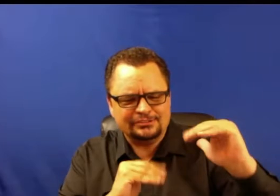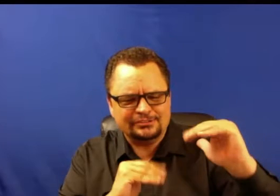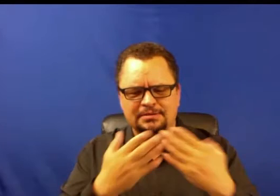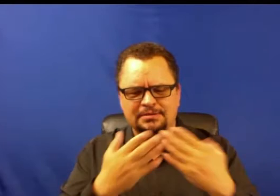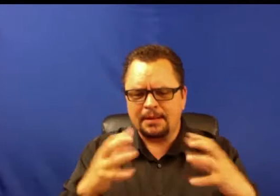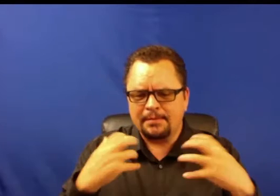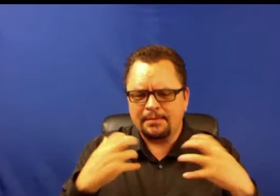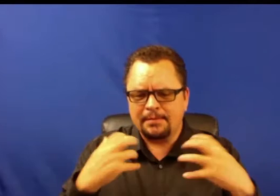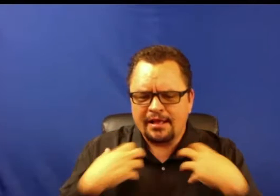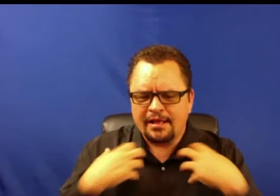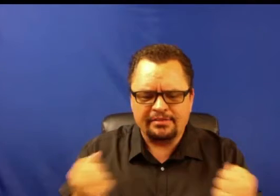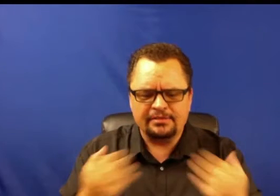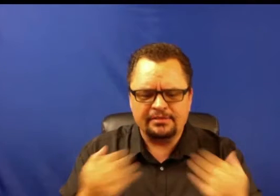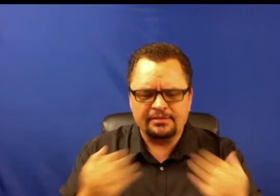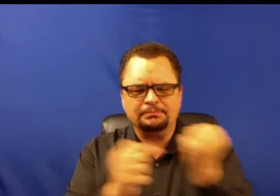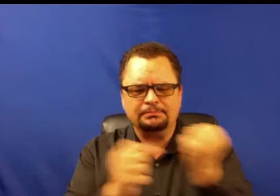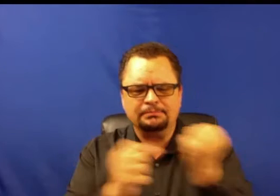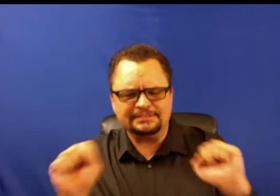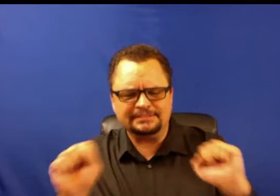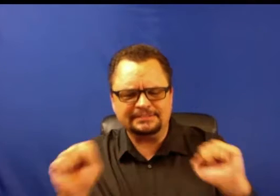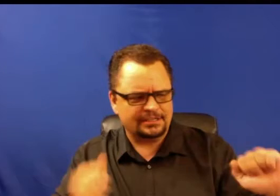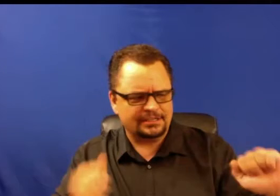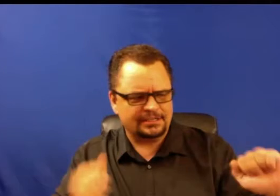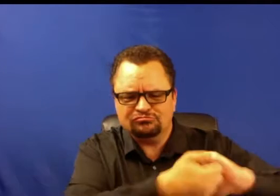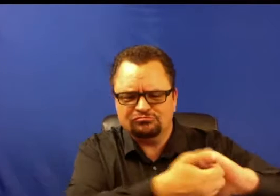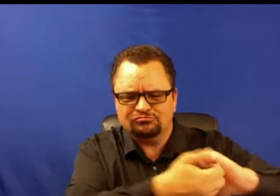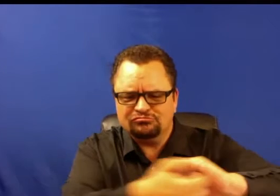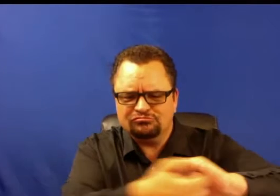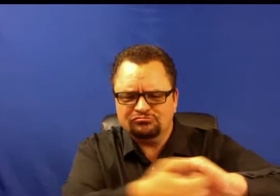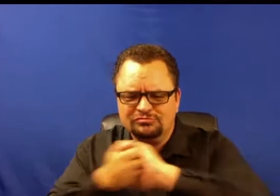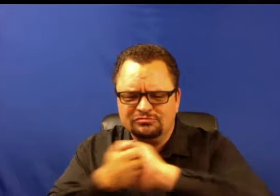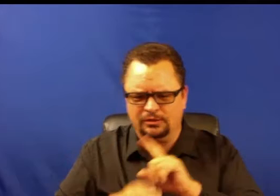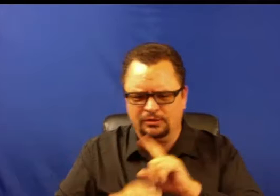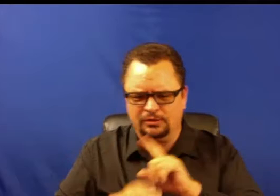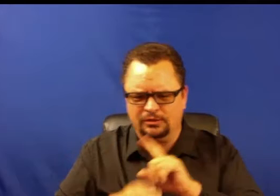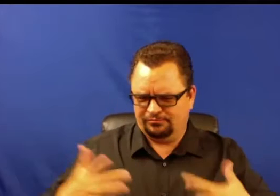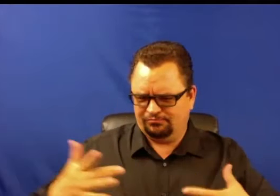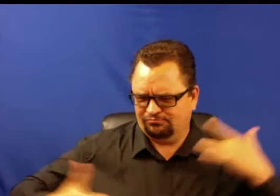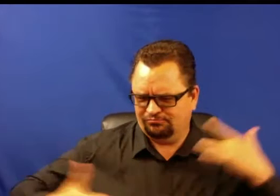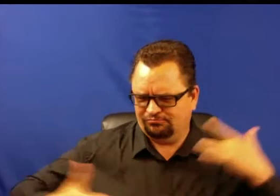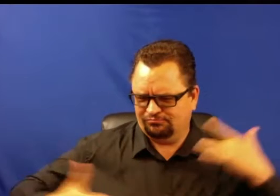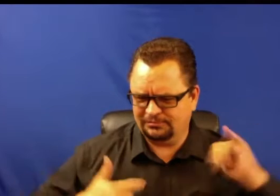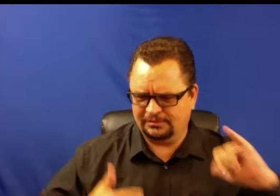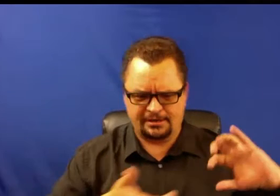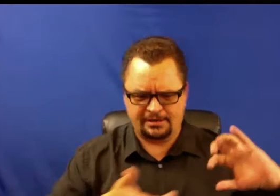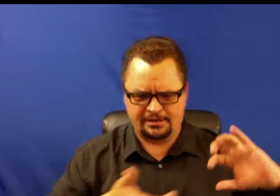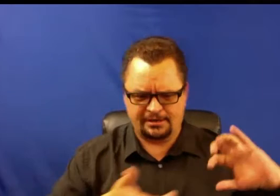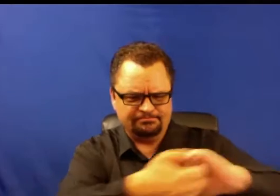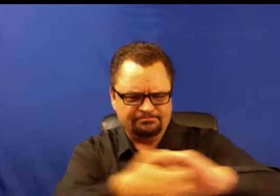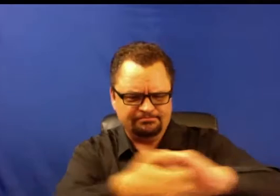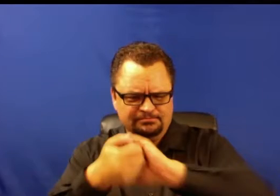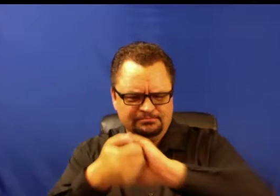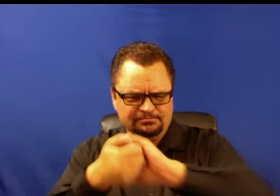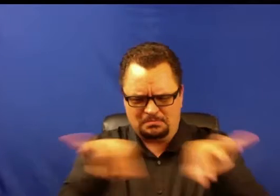have that partnership, and in many ways our mission sets are